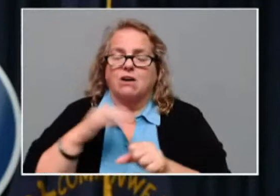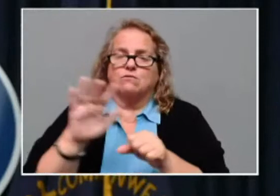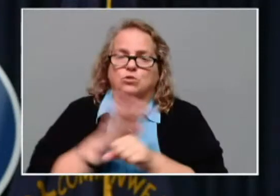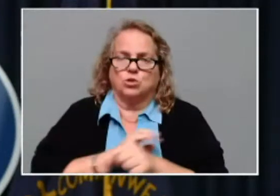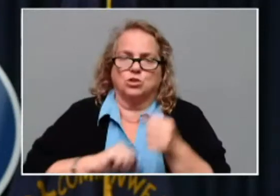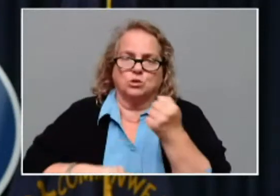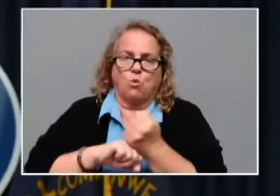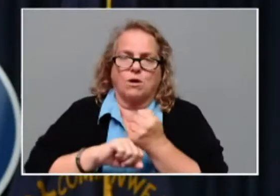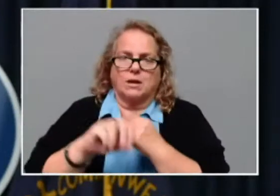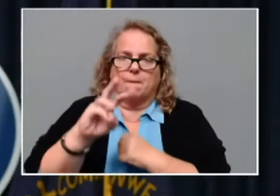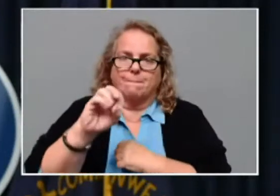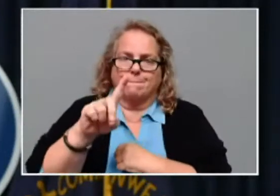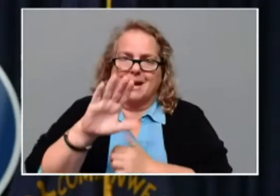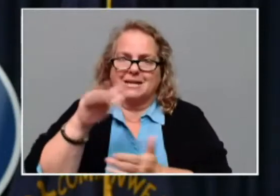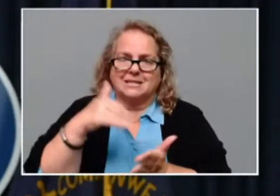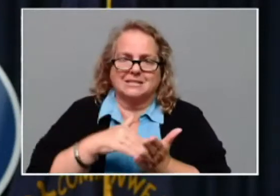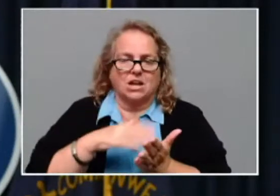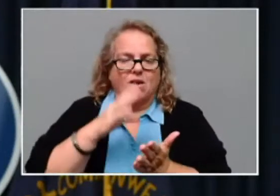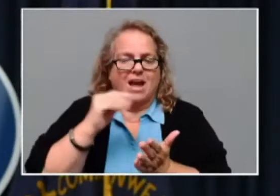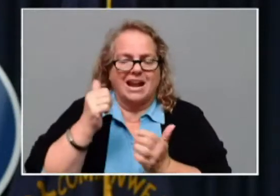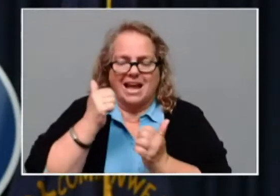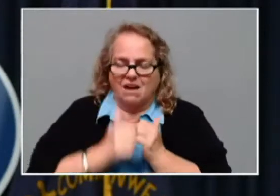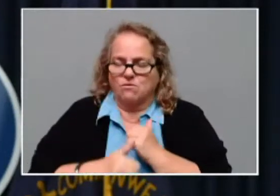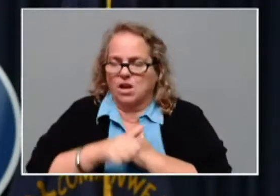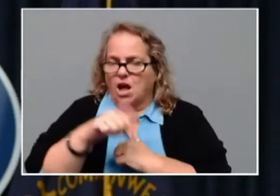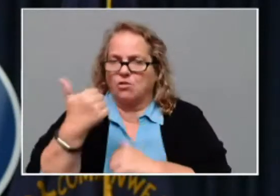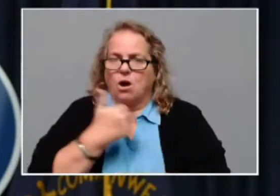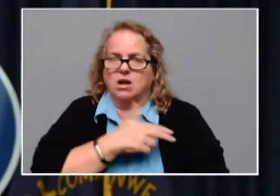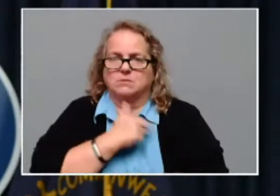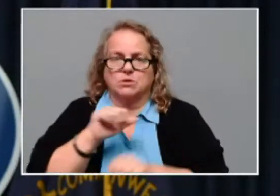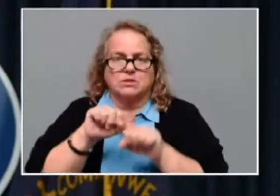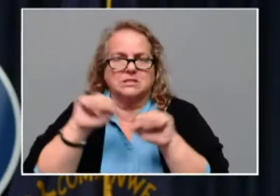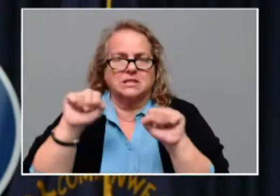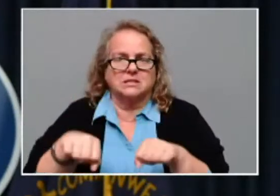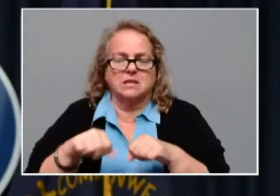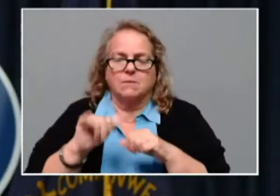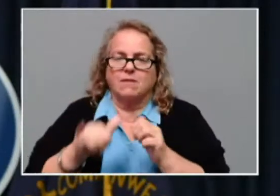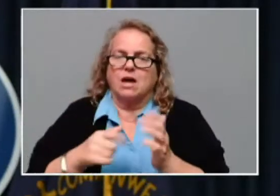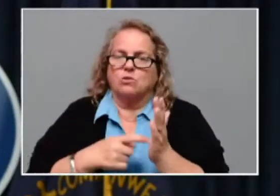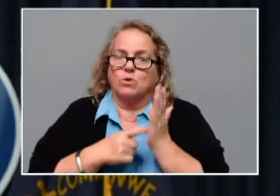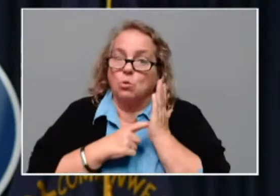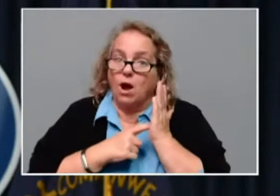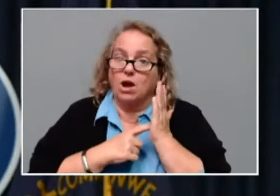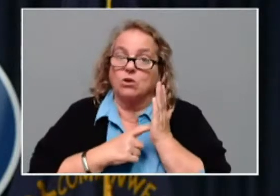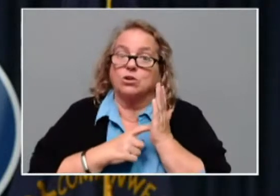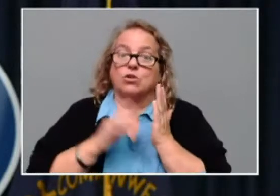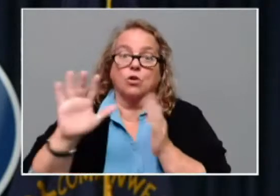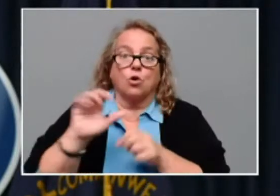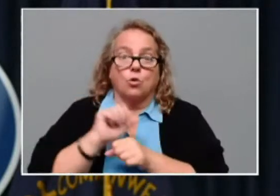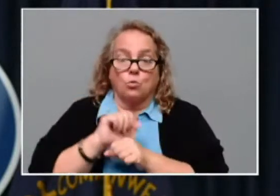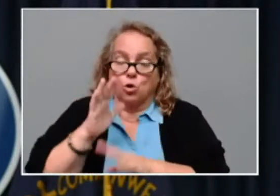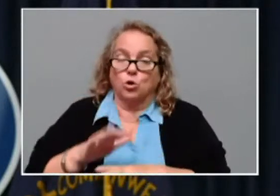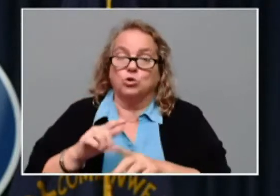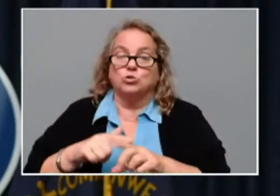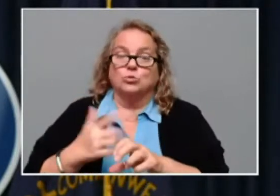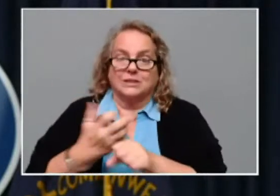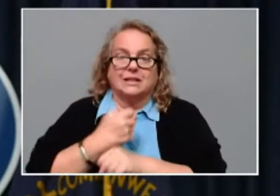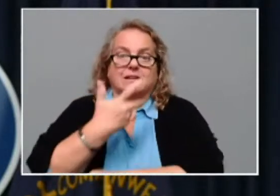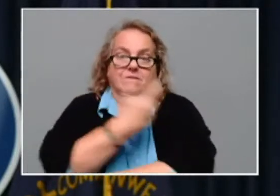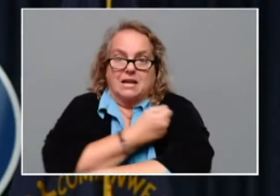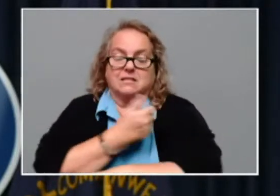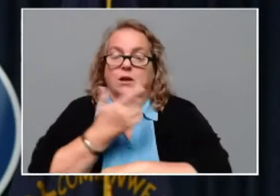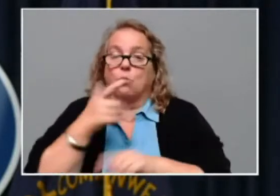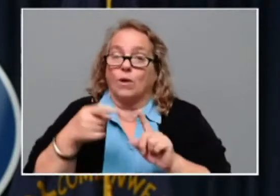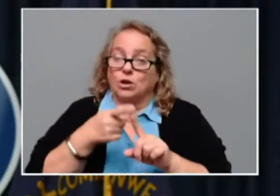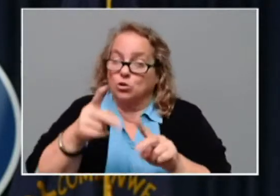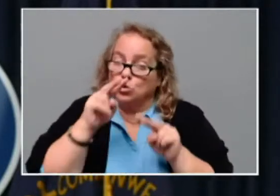other hospital system that required their workers to get vaccinated. When you look at the